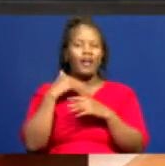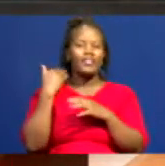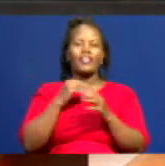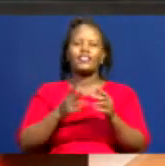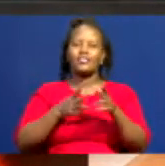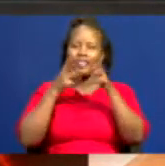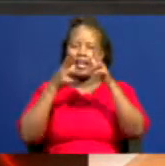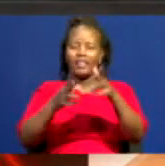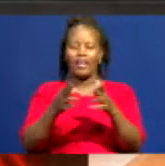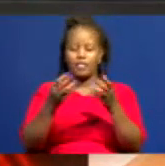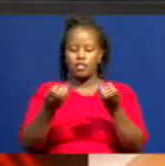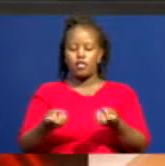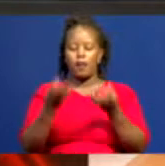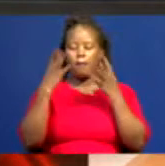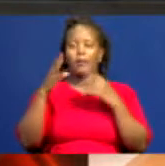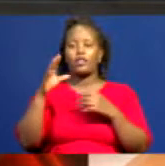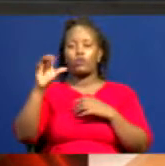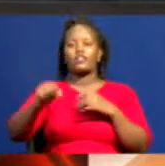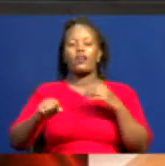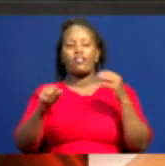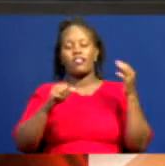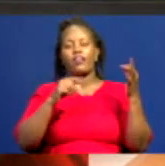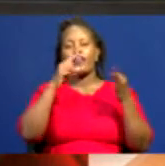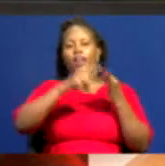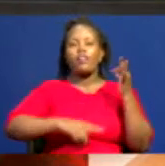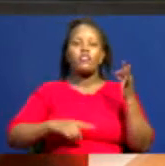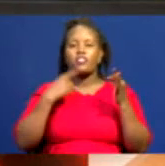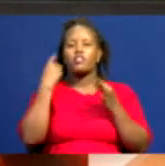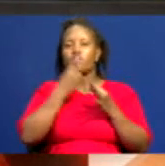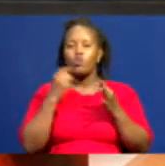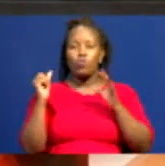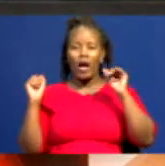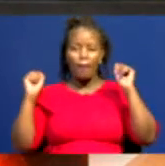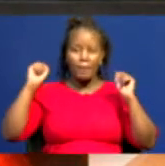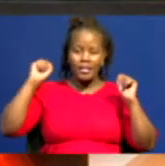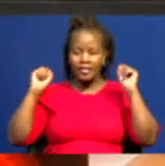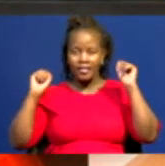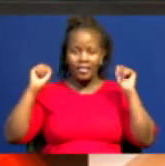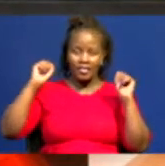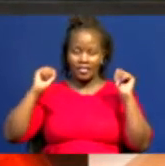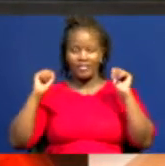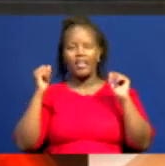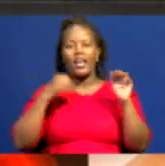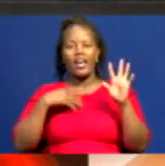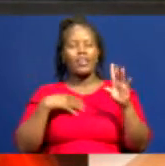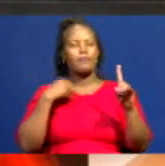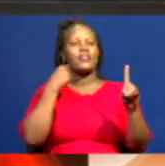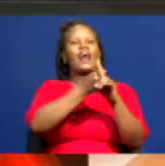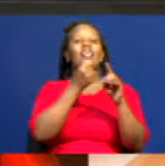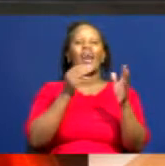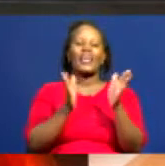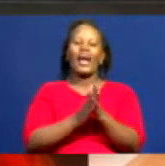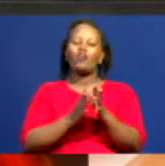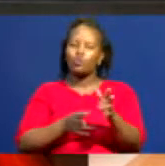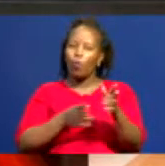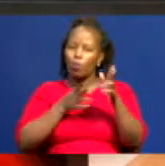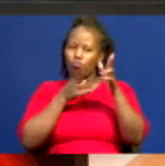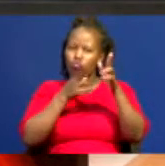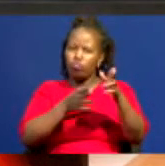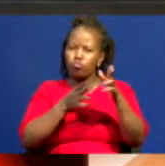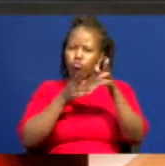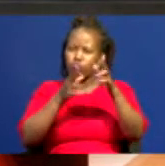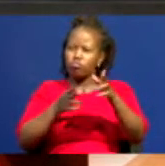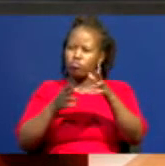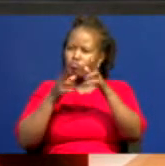location, Baringo South. The three who were in the grazing fields are alleged to have been ambushed and shot at close range. One